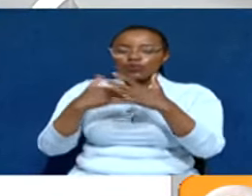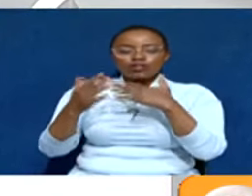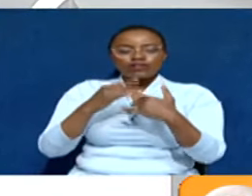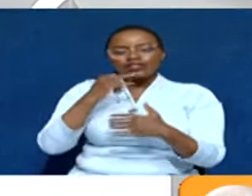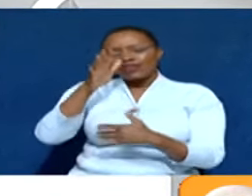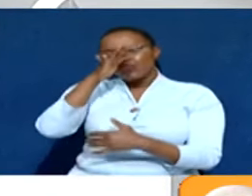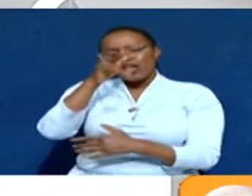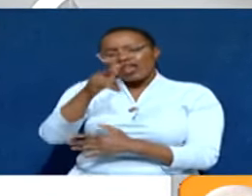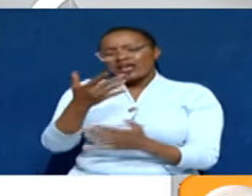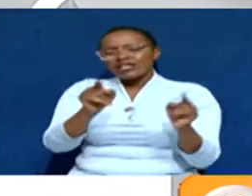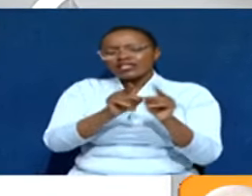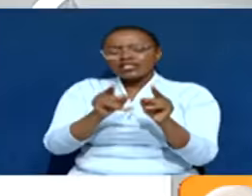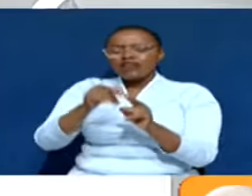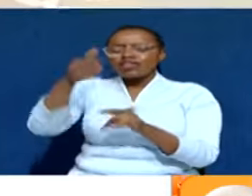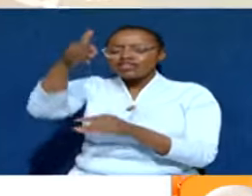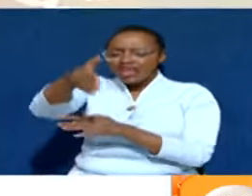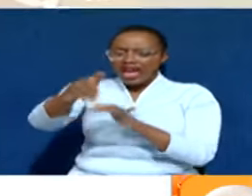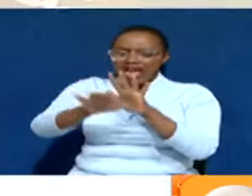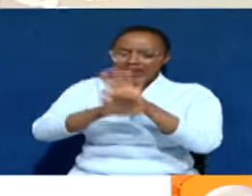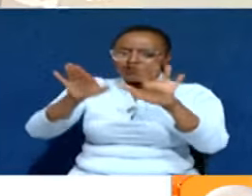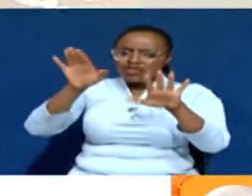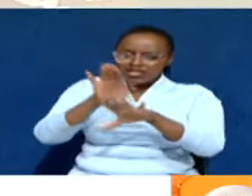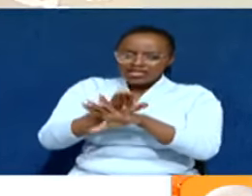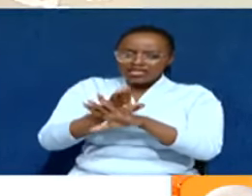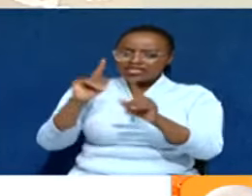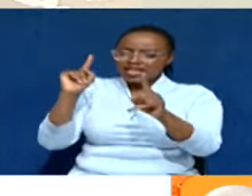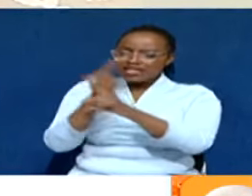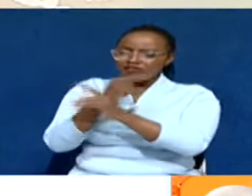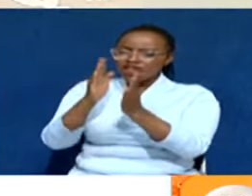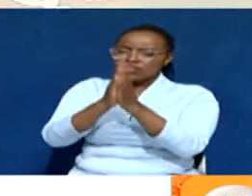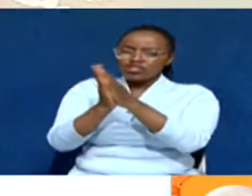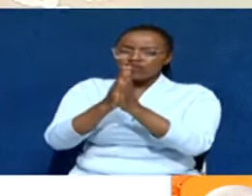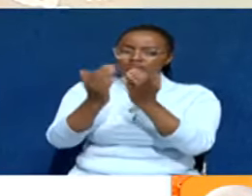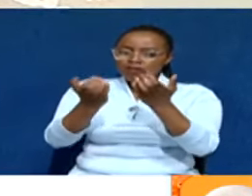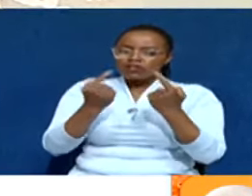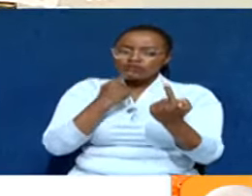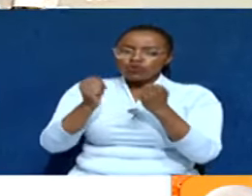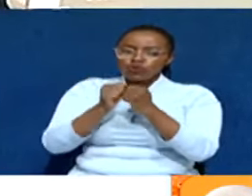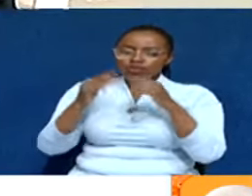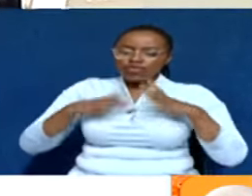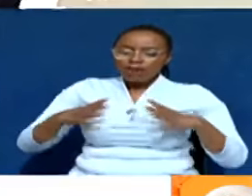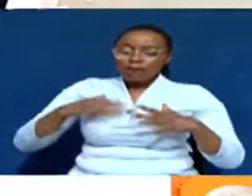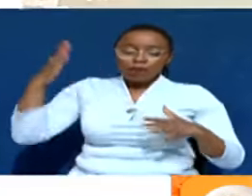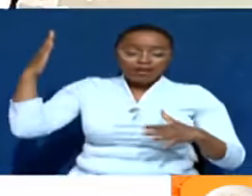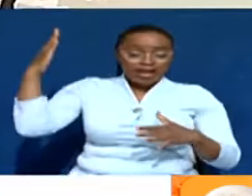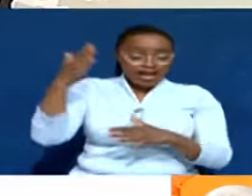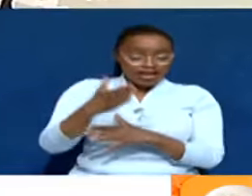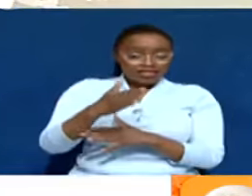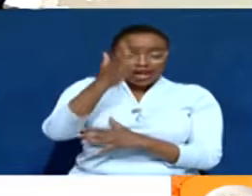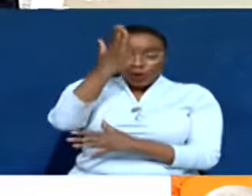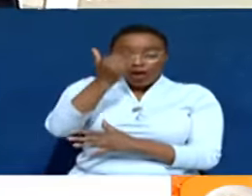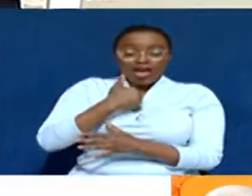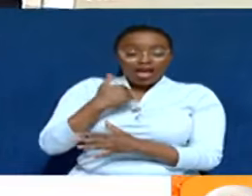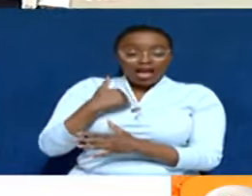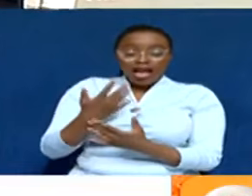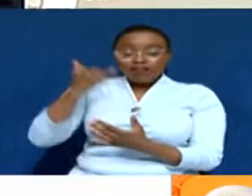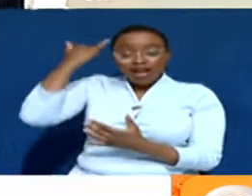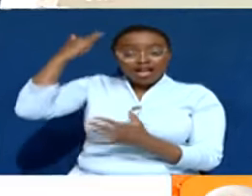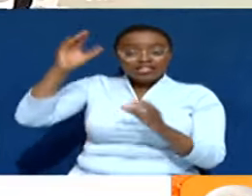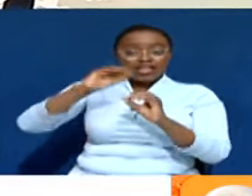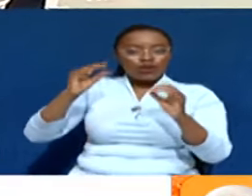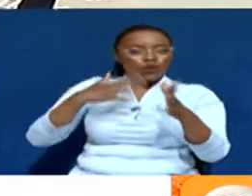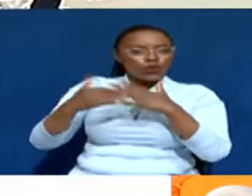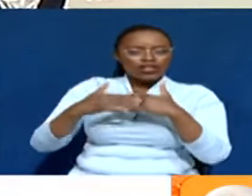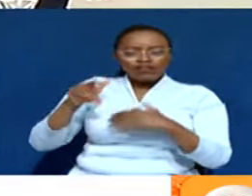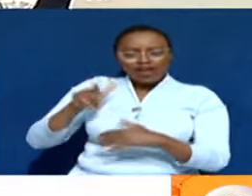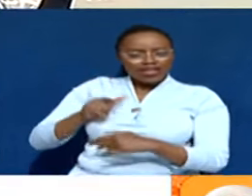you're lying. Yeah. On the ground, it's a different story. Maybe you need to talk to those people on the ground, because they have no clue what